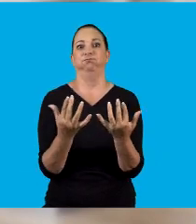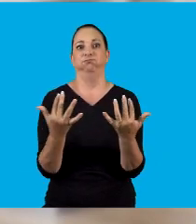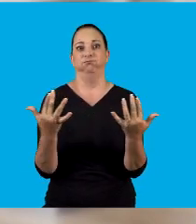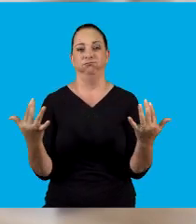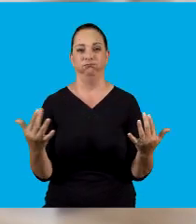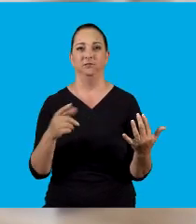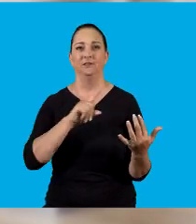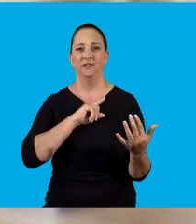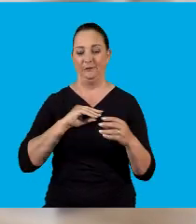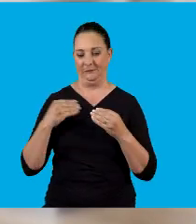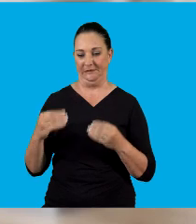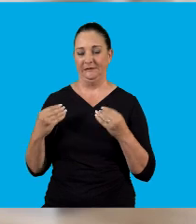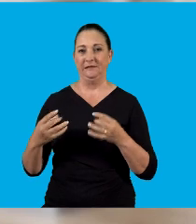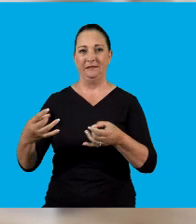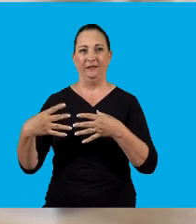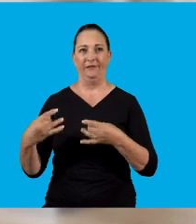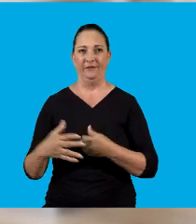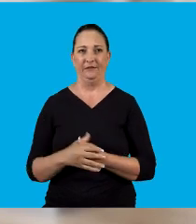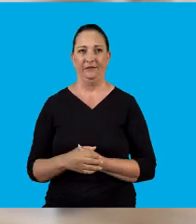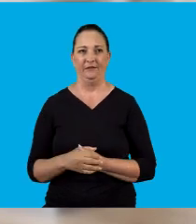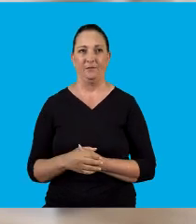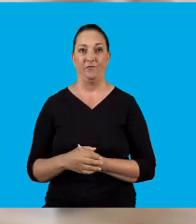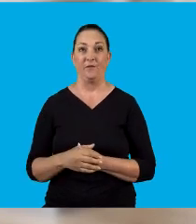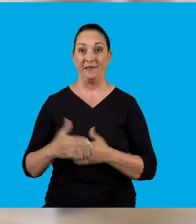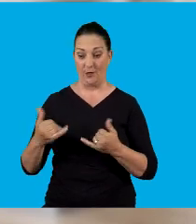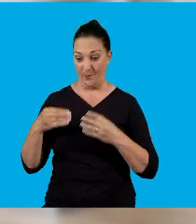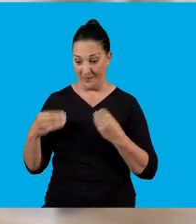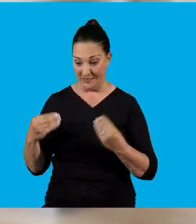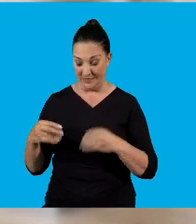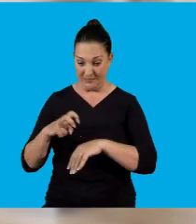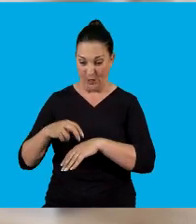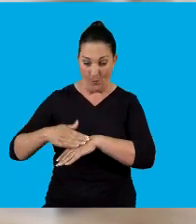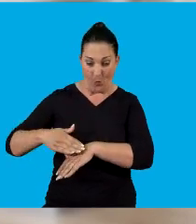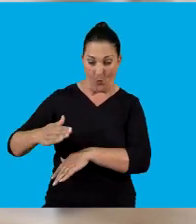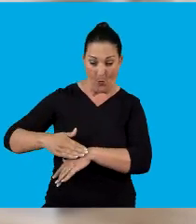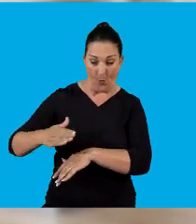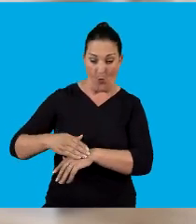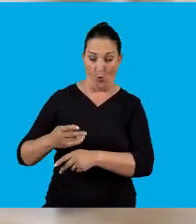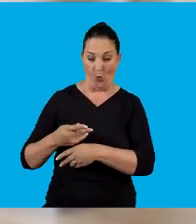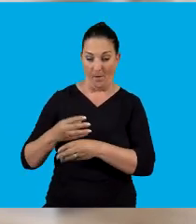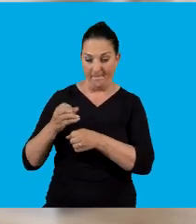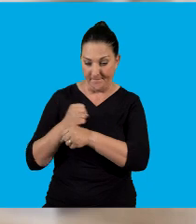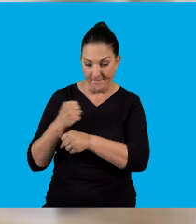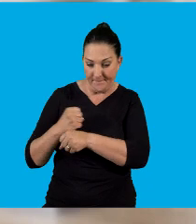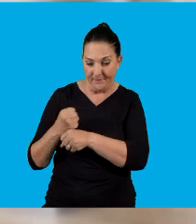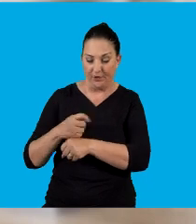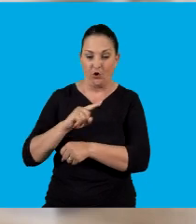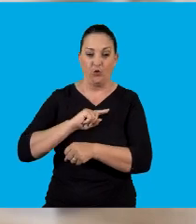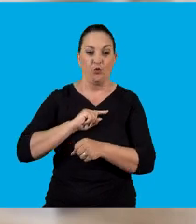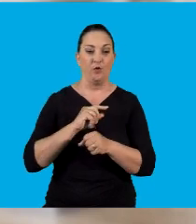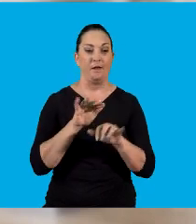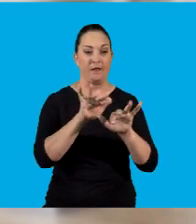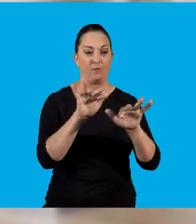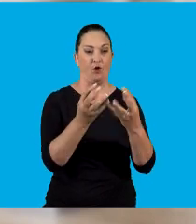affects us as businesses. Why? Because now we have to produce more goods to cater for